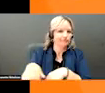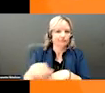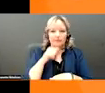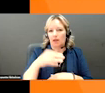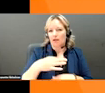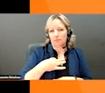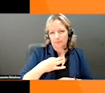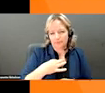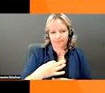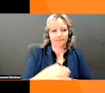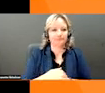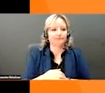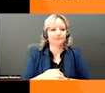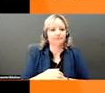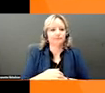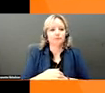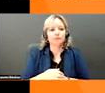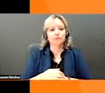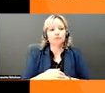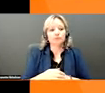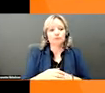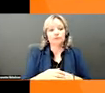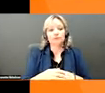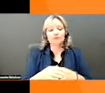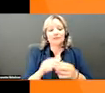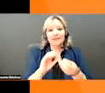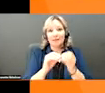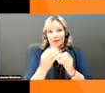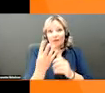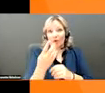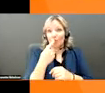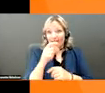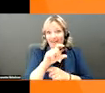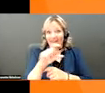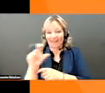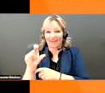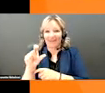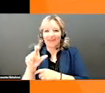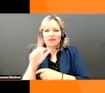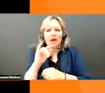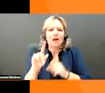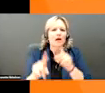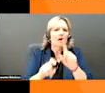your audience and your client, knowing their business is really,